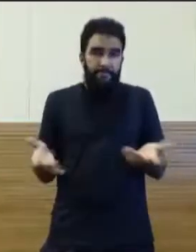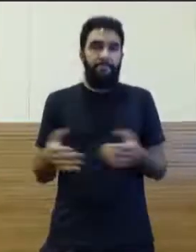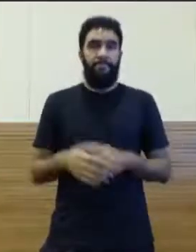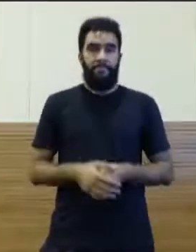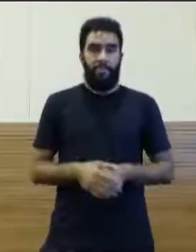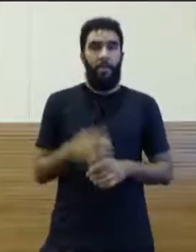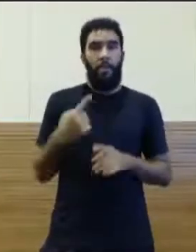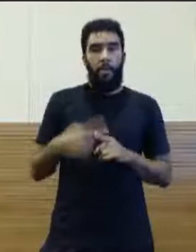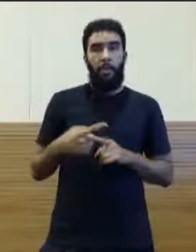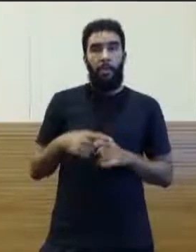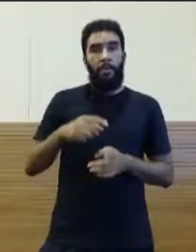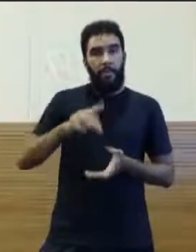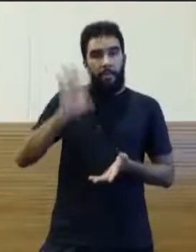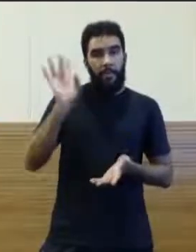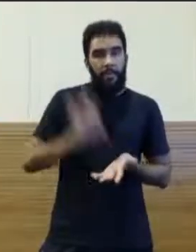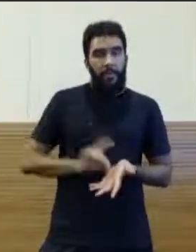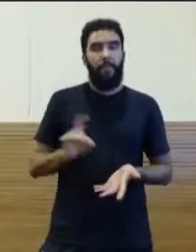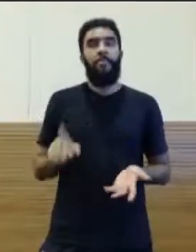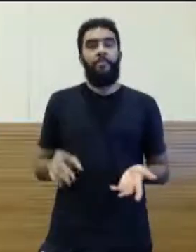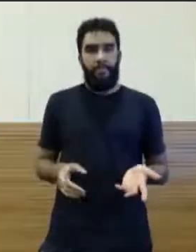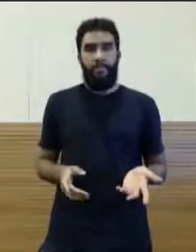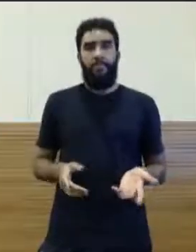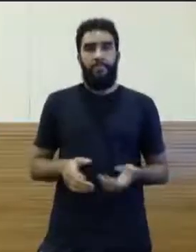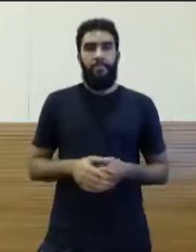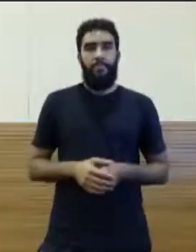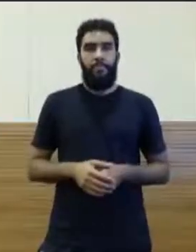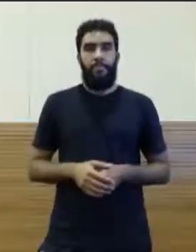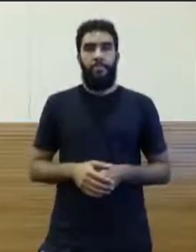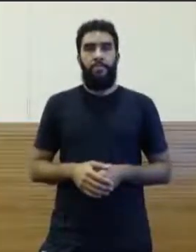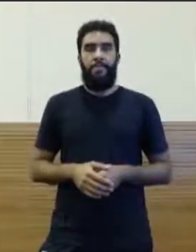this? In this campaign,